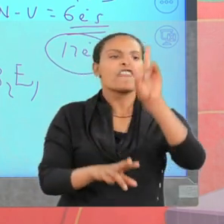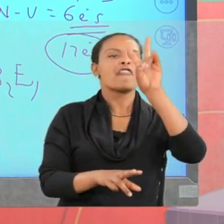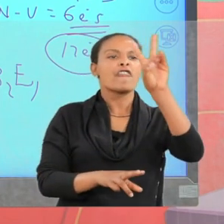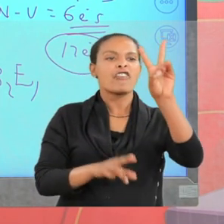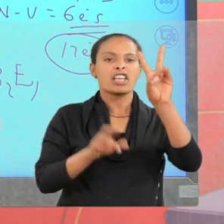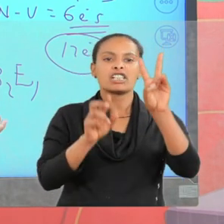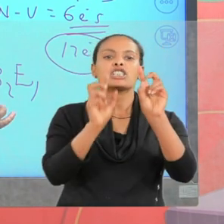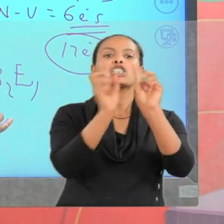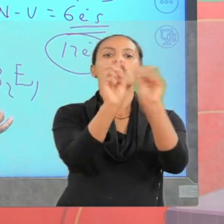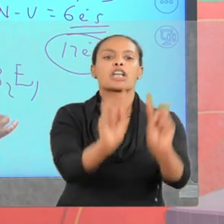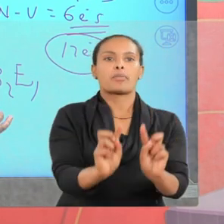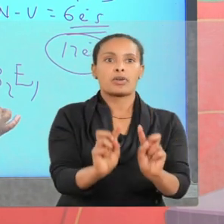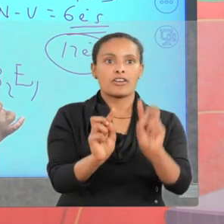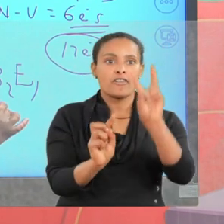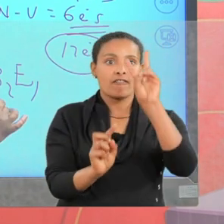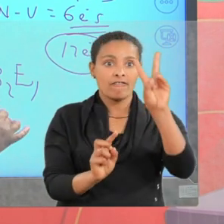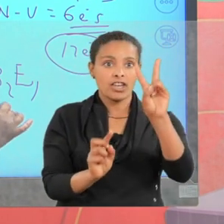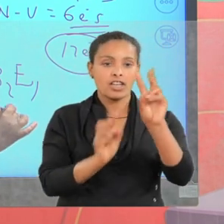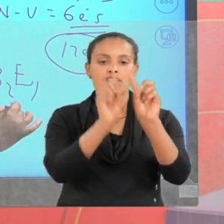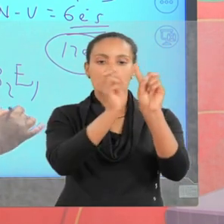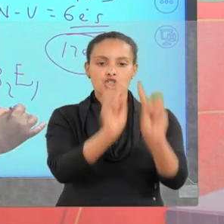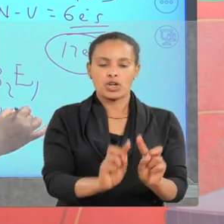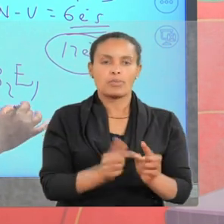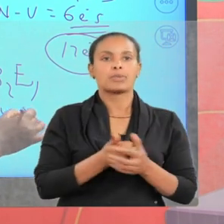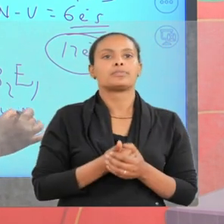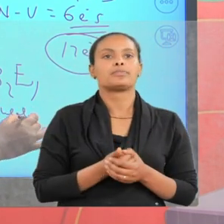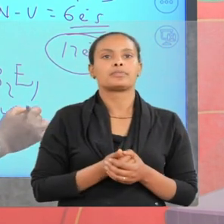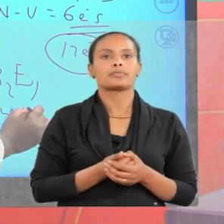V-shape. V-shape, angular.